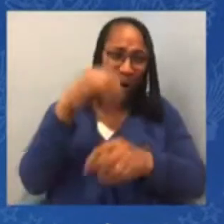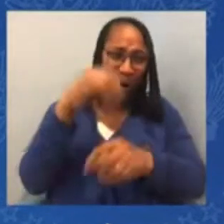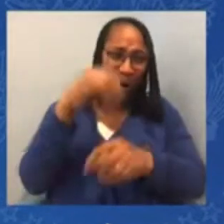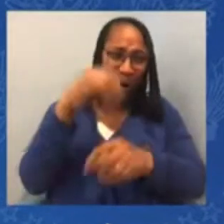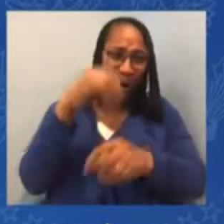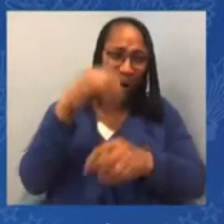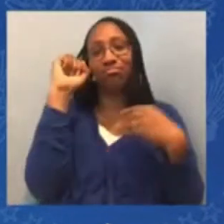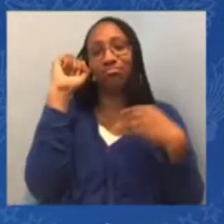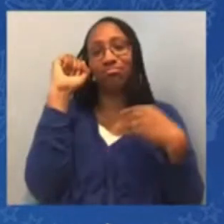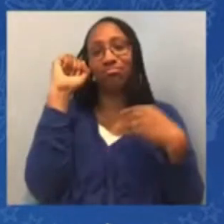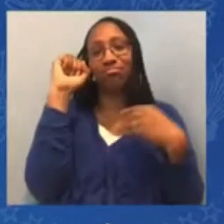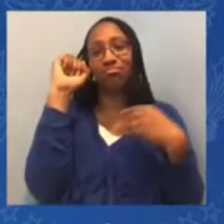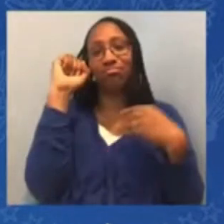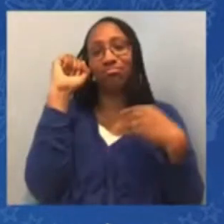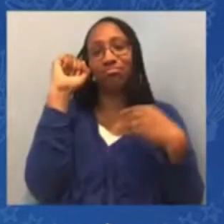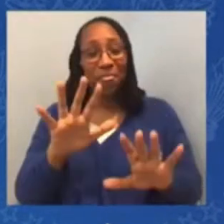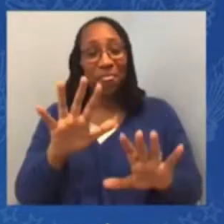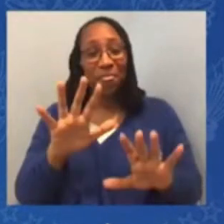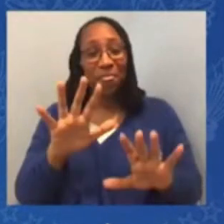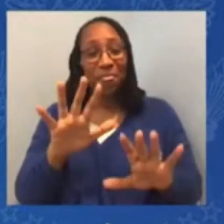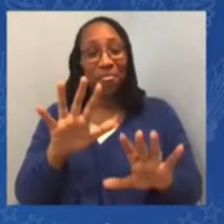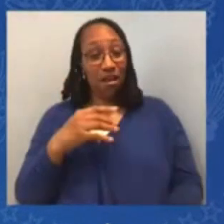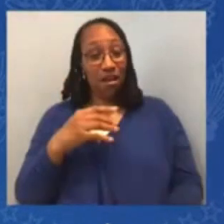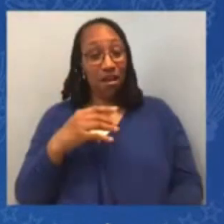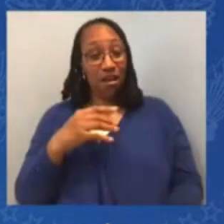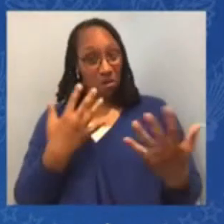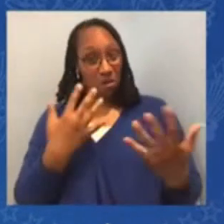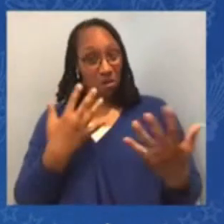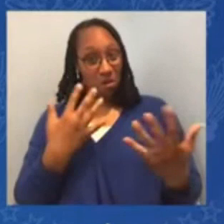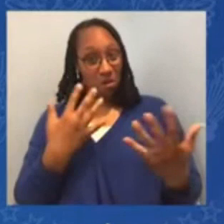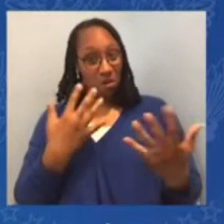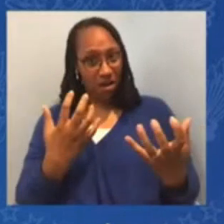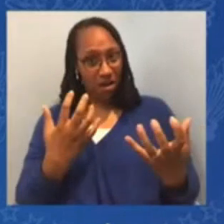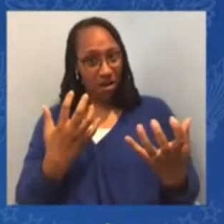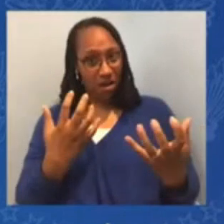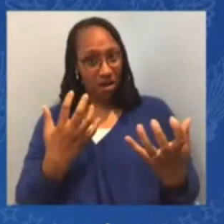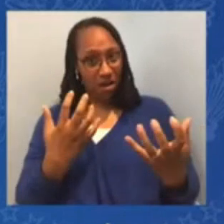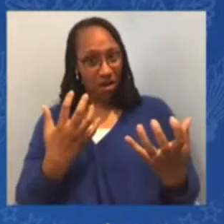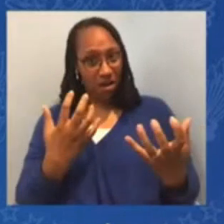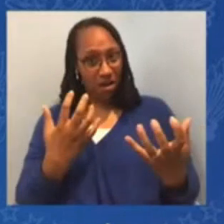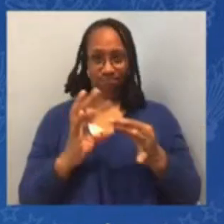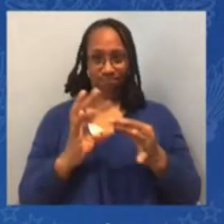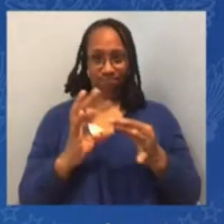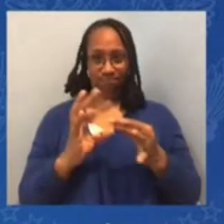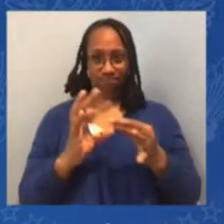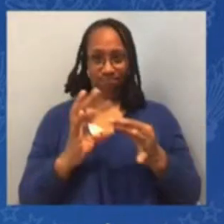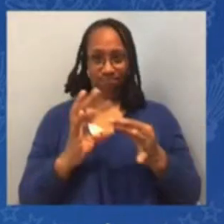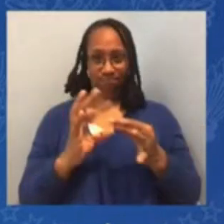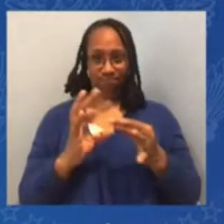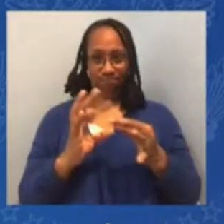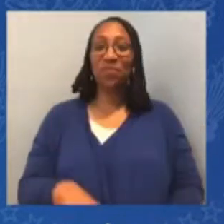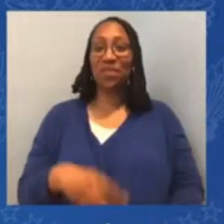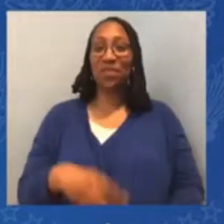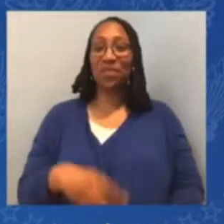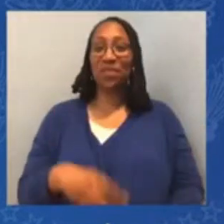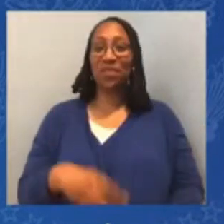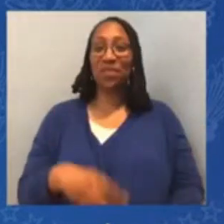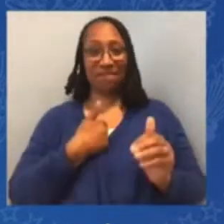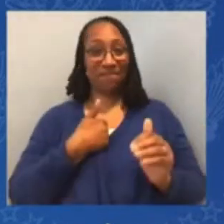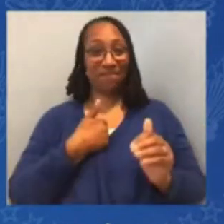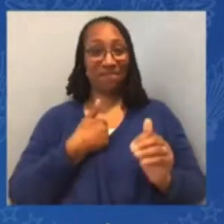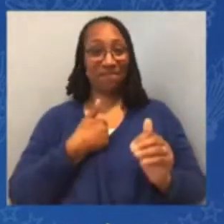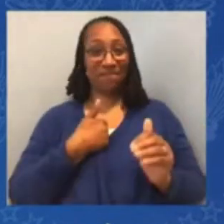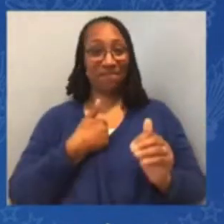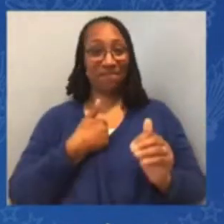Let me just take one quick point of personal privilege. I get to engage in this fight every single day alongside